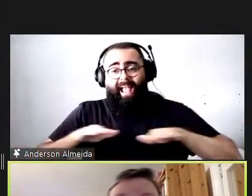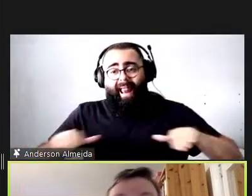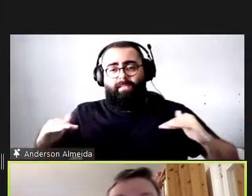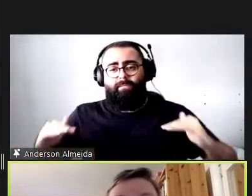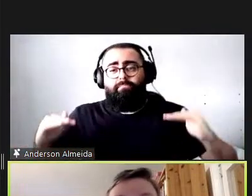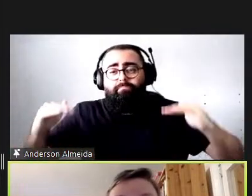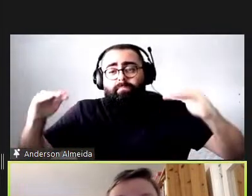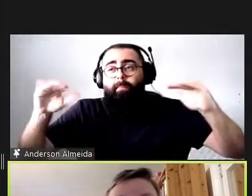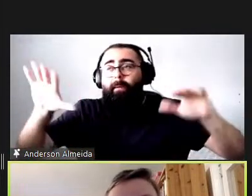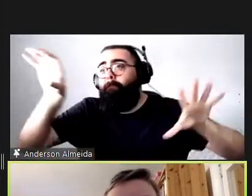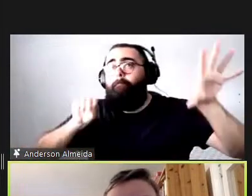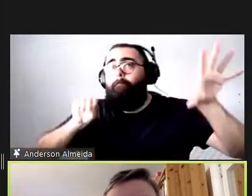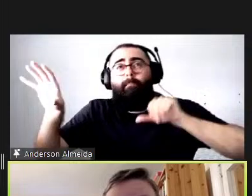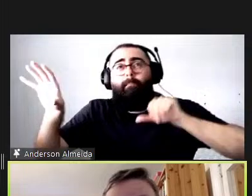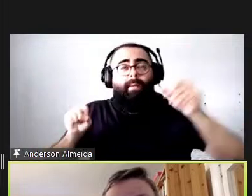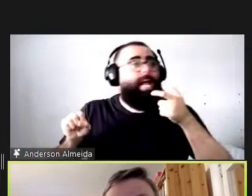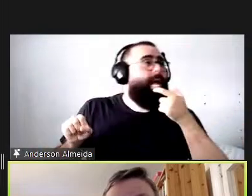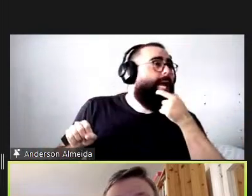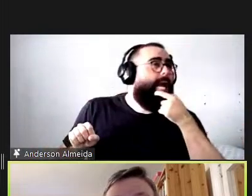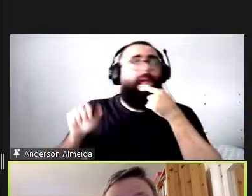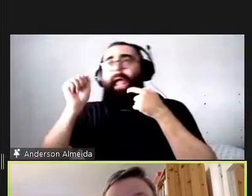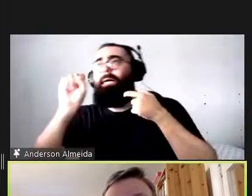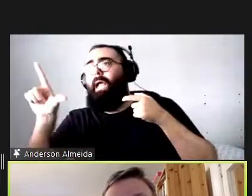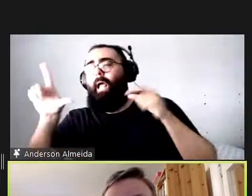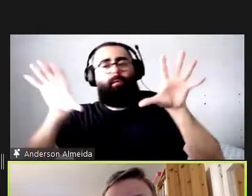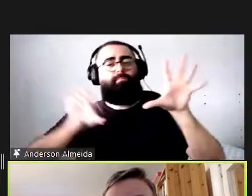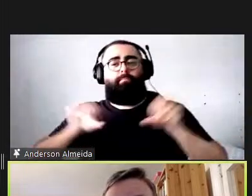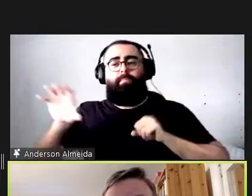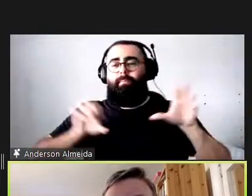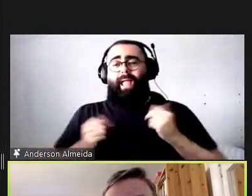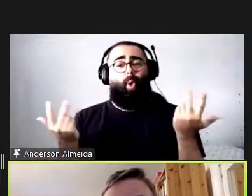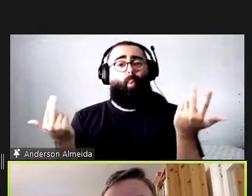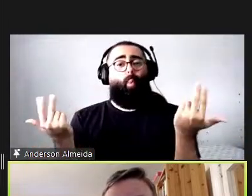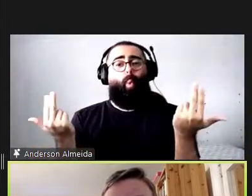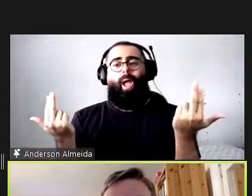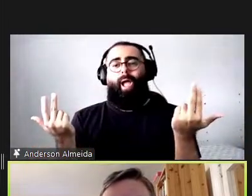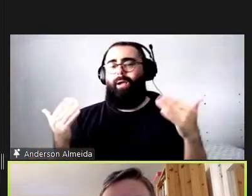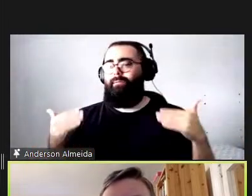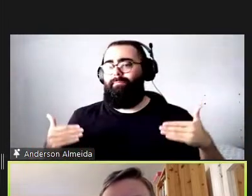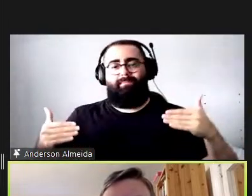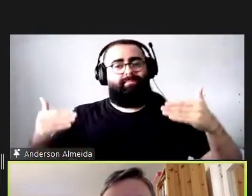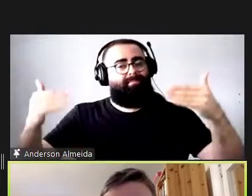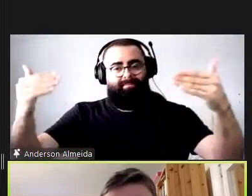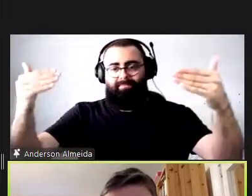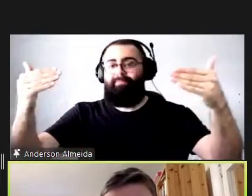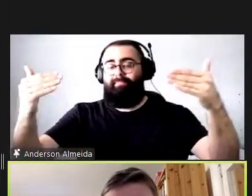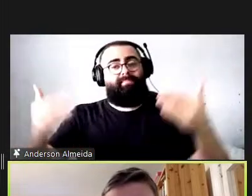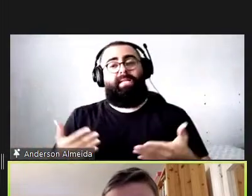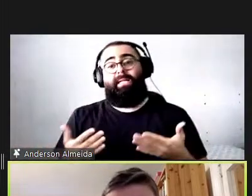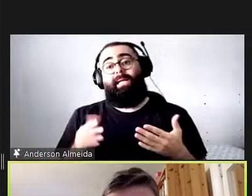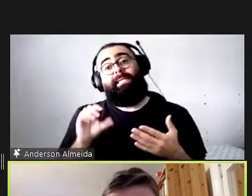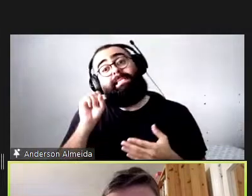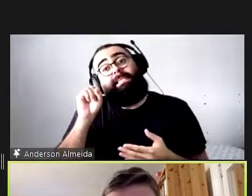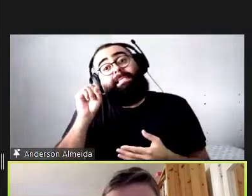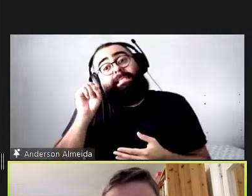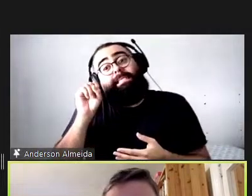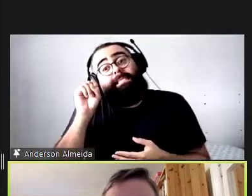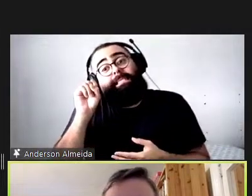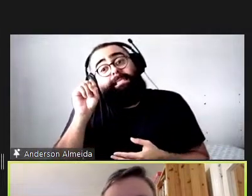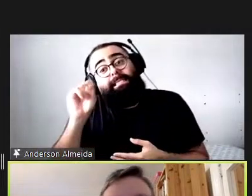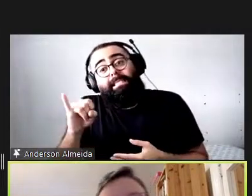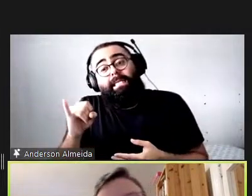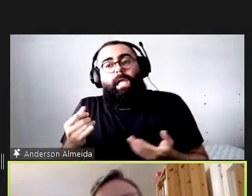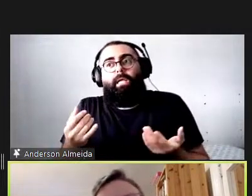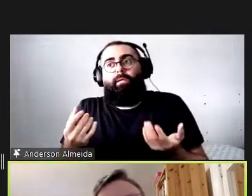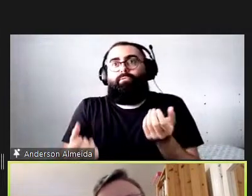at about the same ages, provided they have typical exposure. And I'll come back to that point in just a